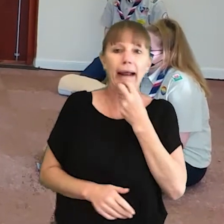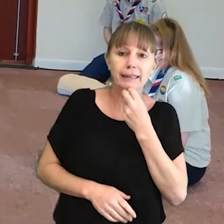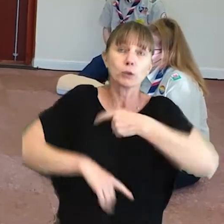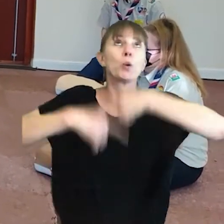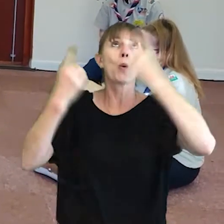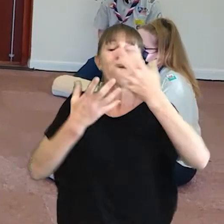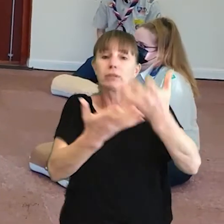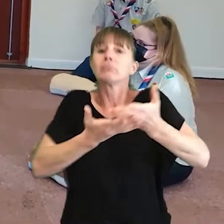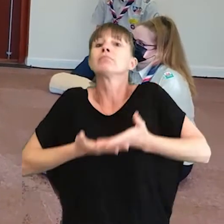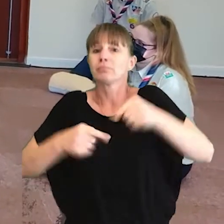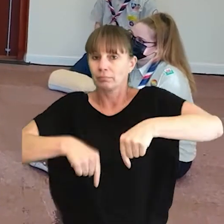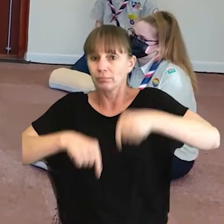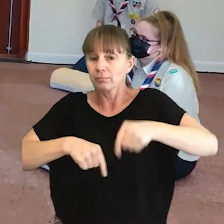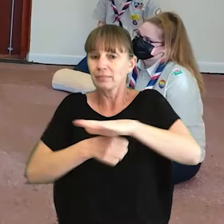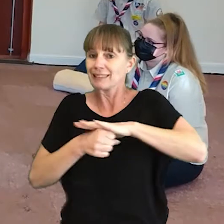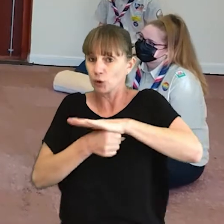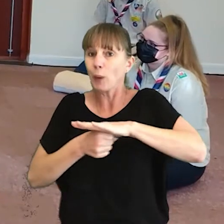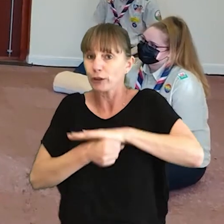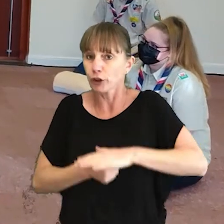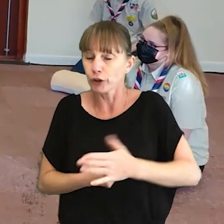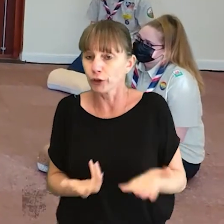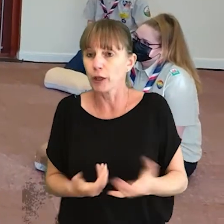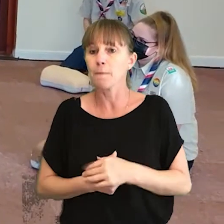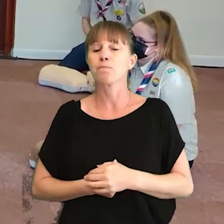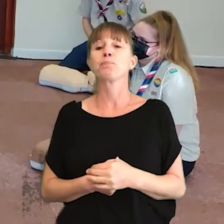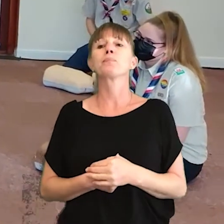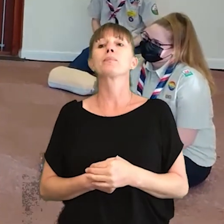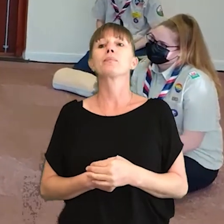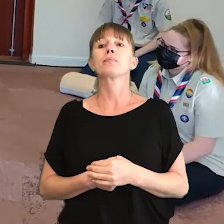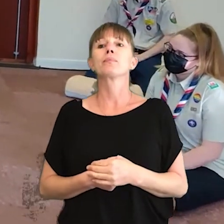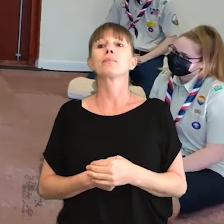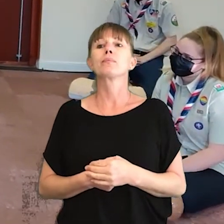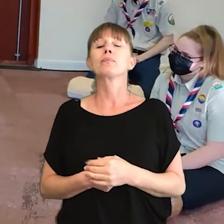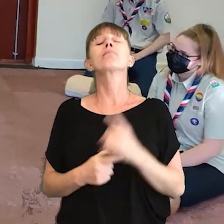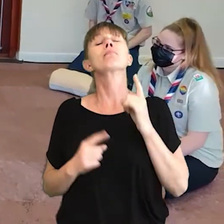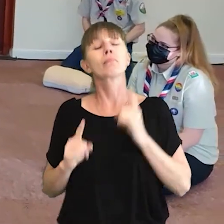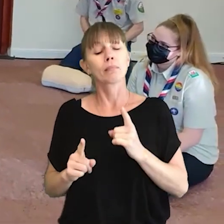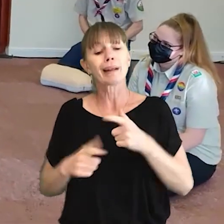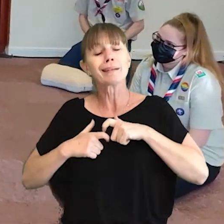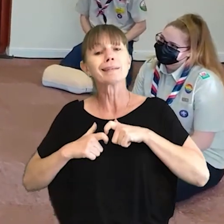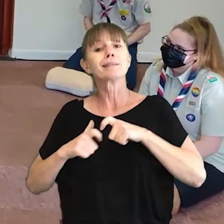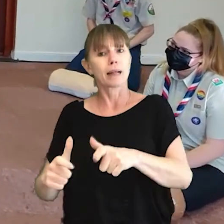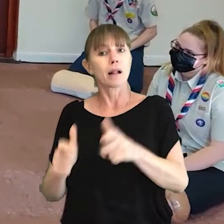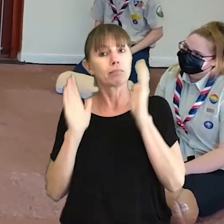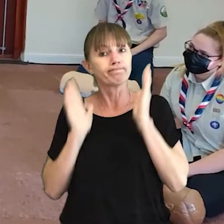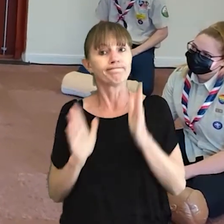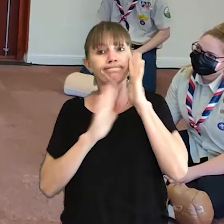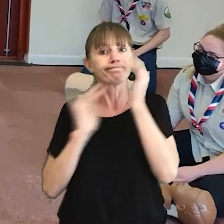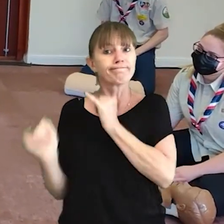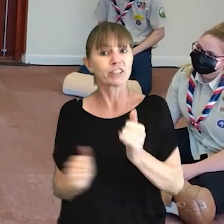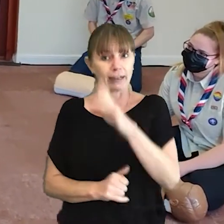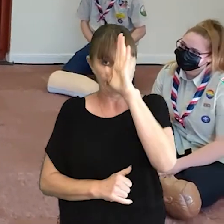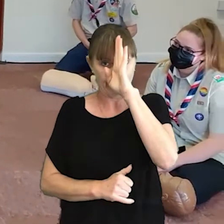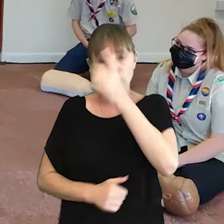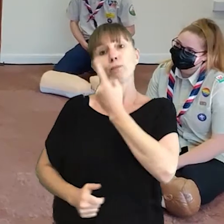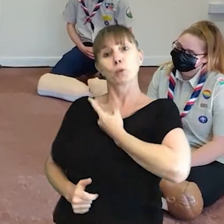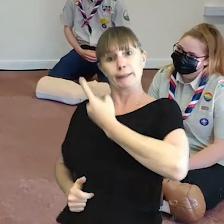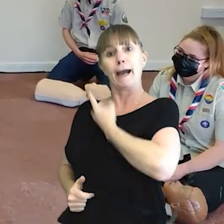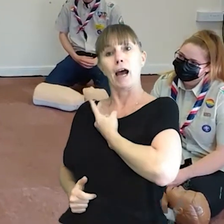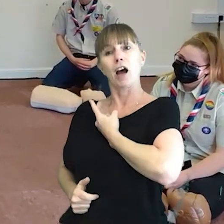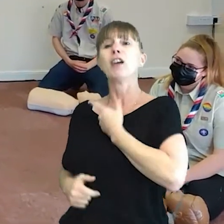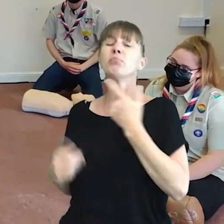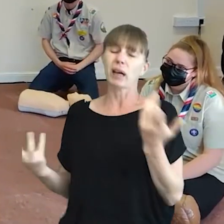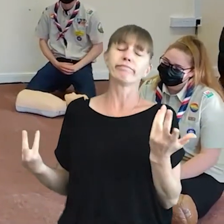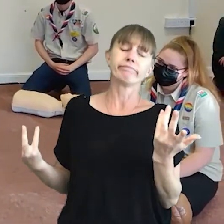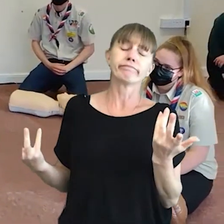has brought them to the scenario wherever they are found. So we do still have to check for dangers for ourselves, but more than